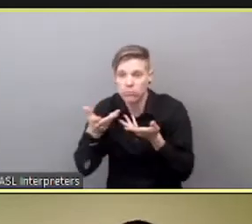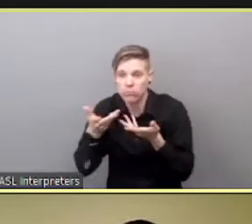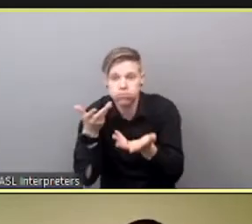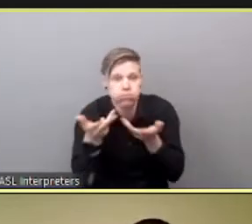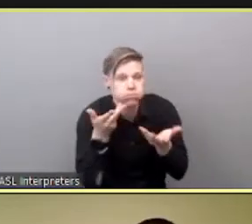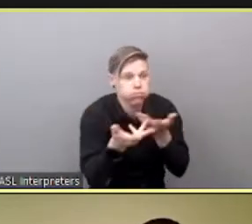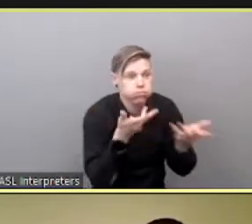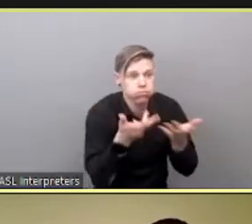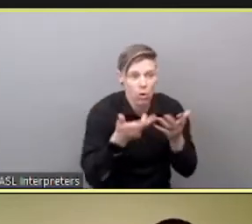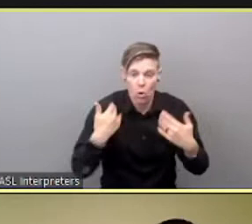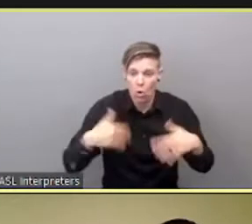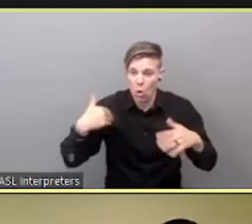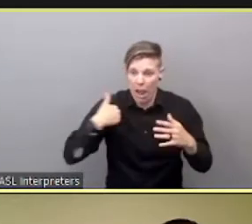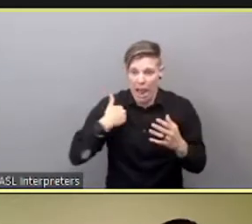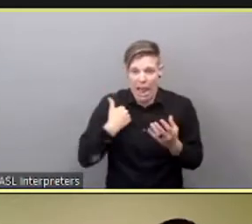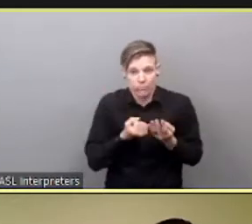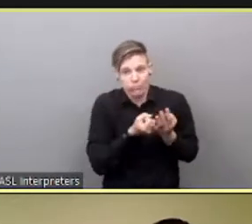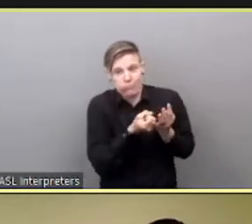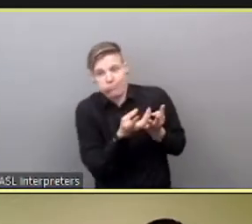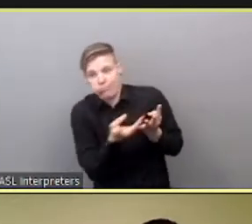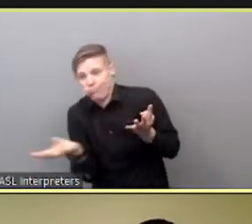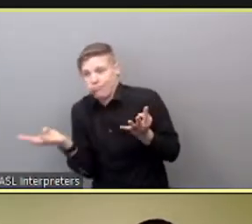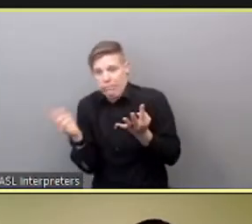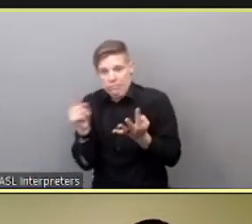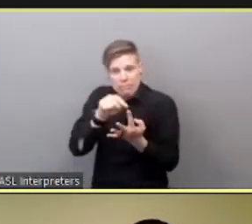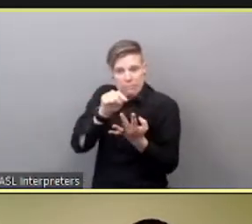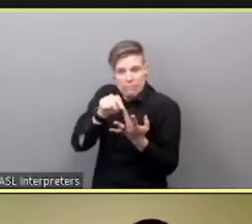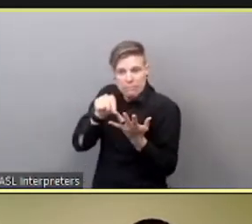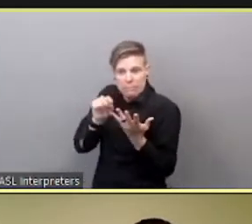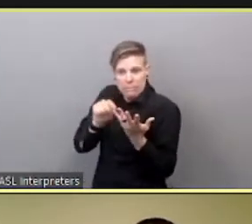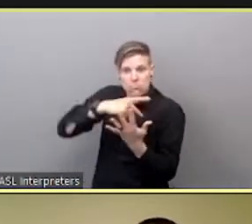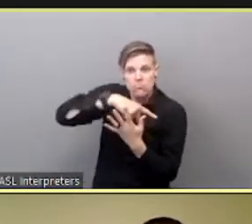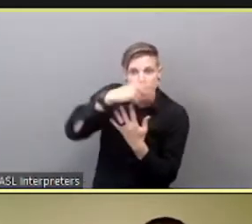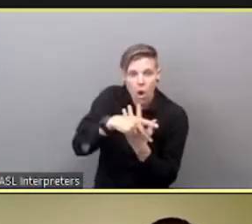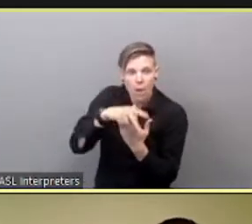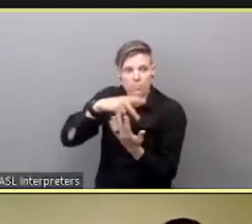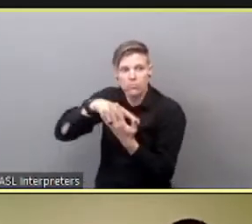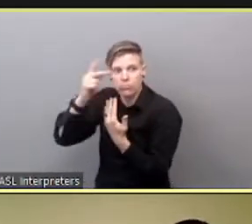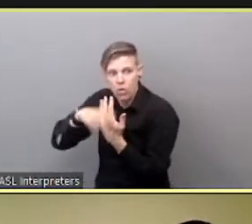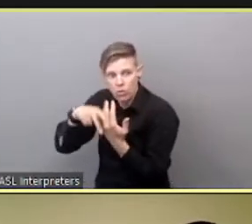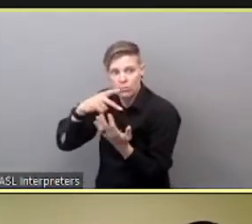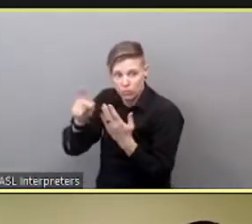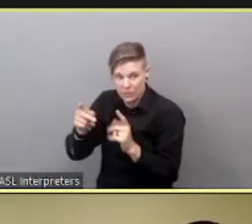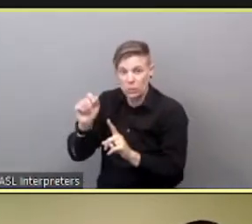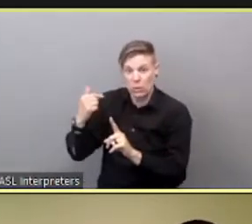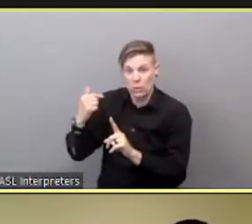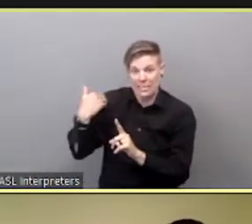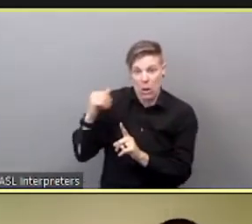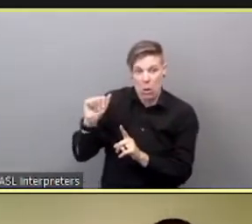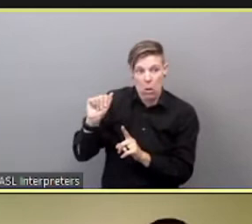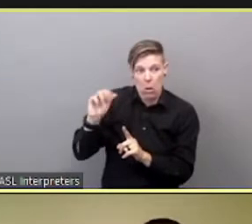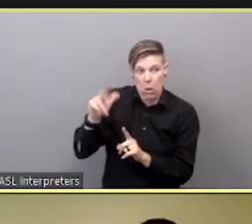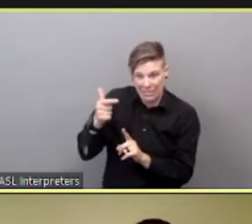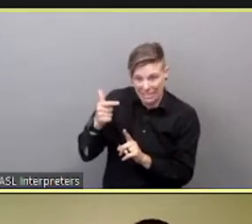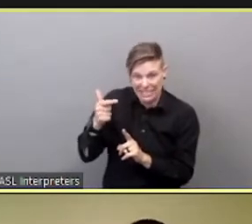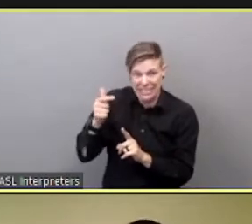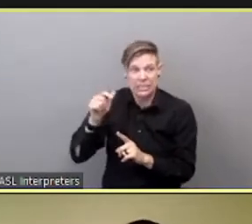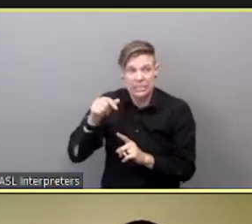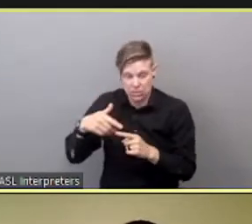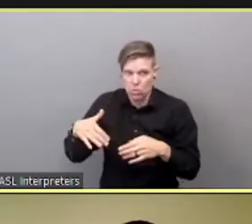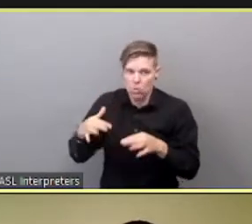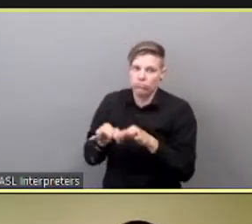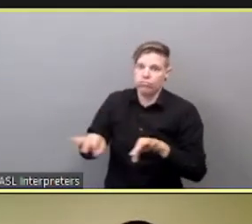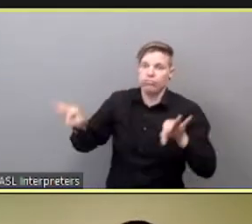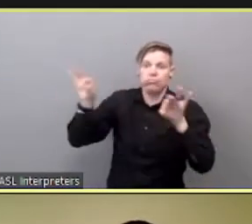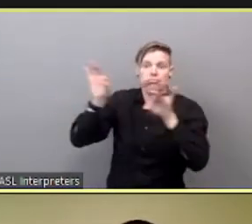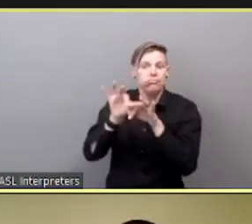Then if you take a look at August 30 of 2021, this date is important for us because it represents